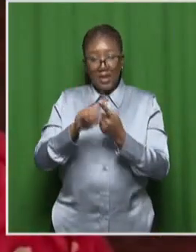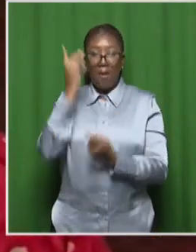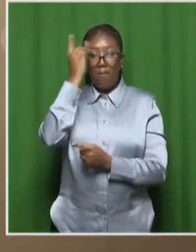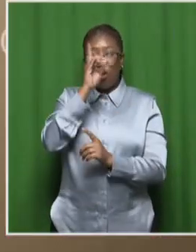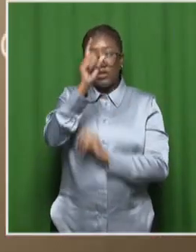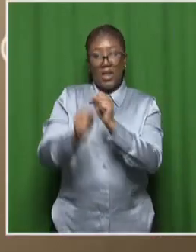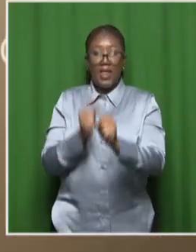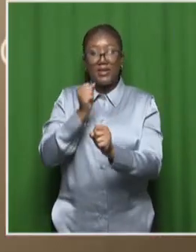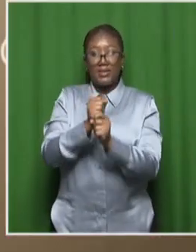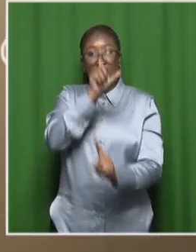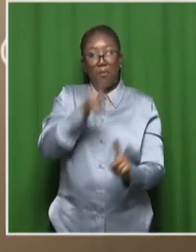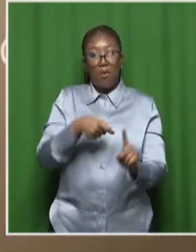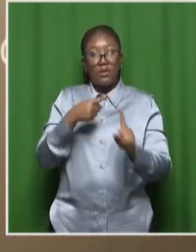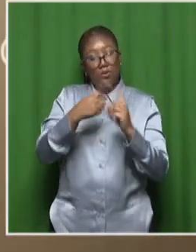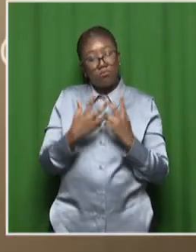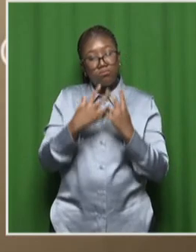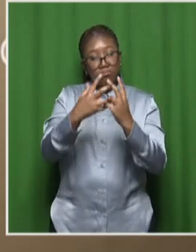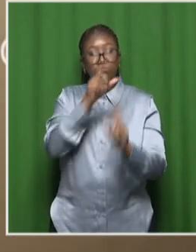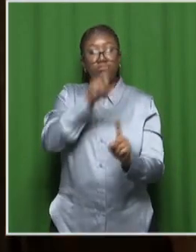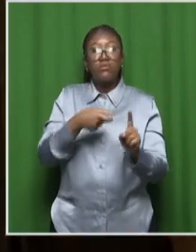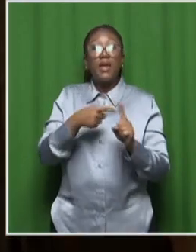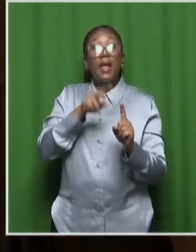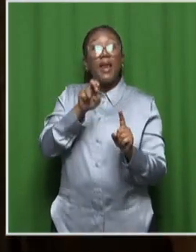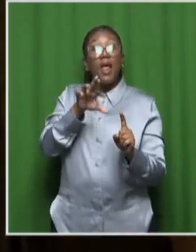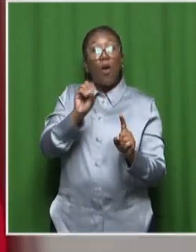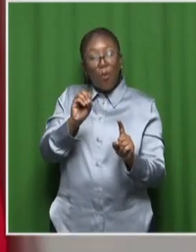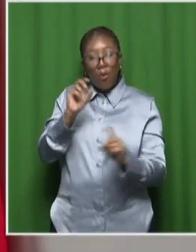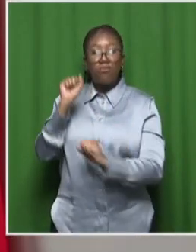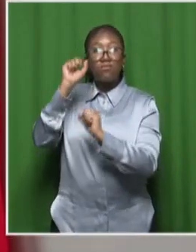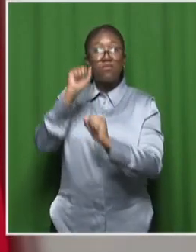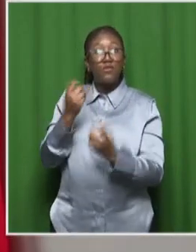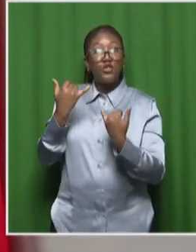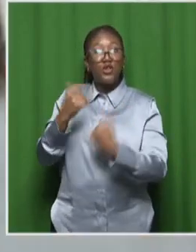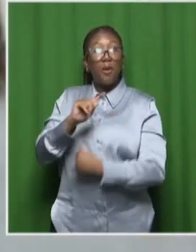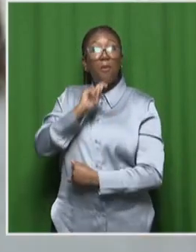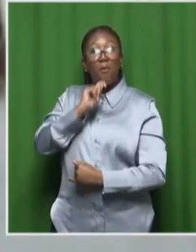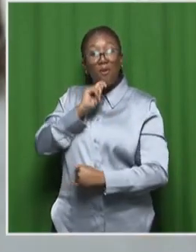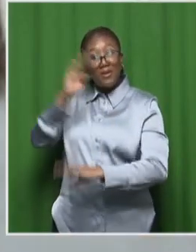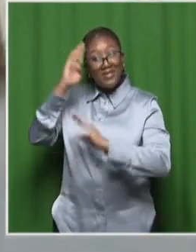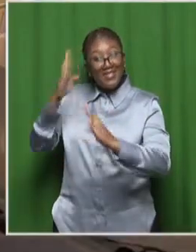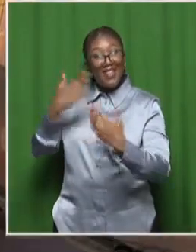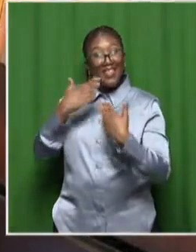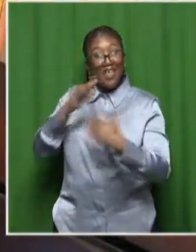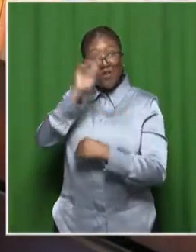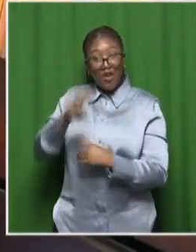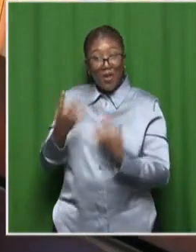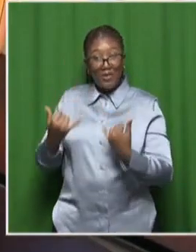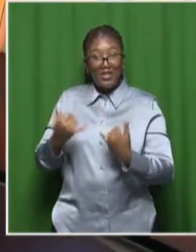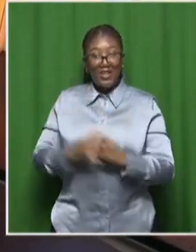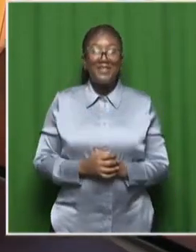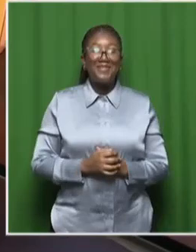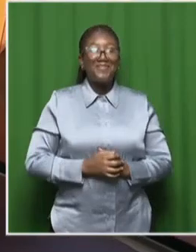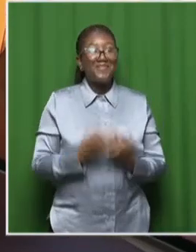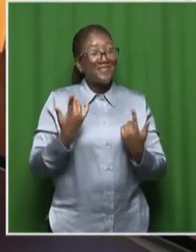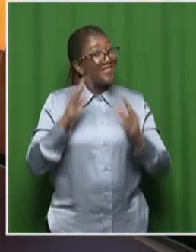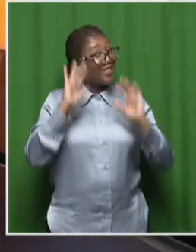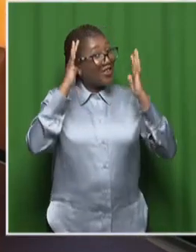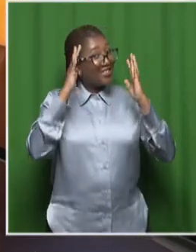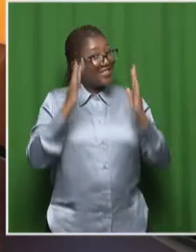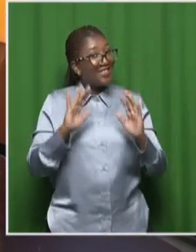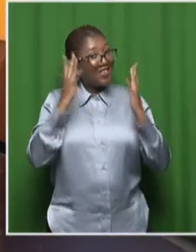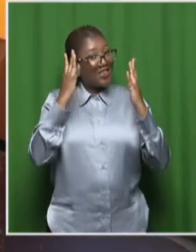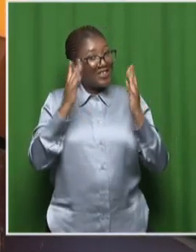Curator Neo Ntsoma joins us this morning to unpack further. Good morning. Thank you for joining us at this hour. Thank you for having me. Congrats on this feat,